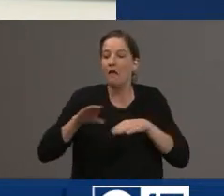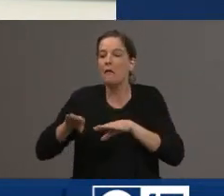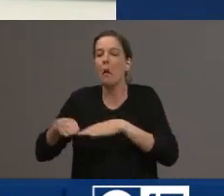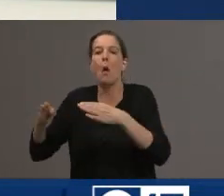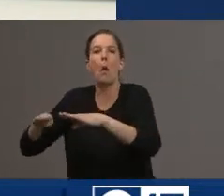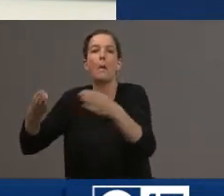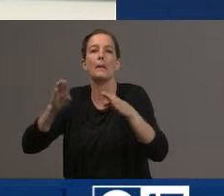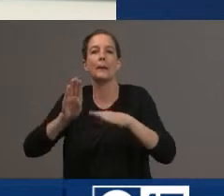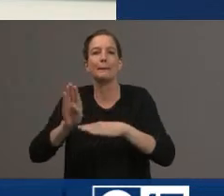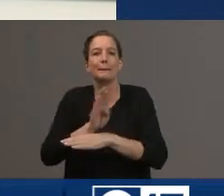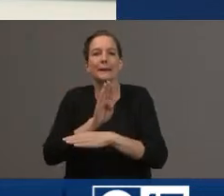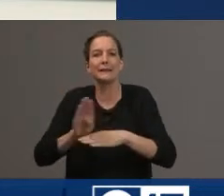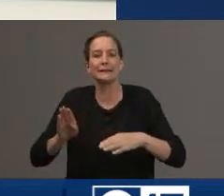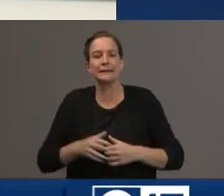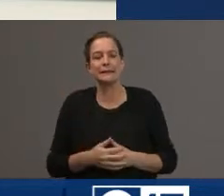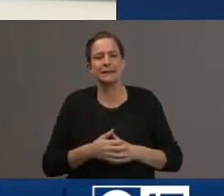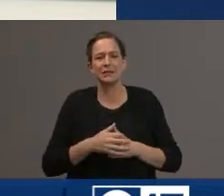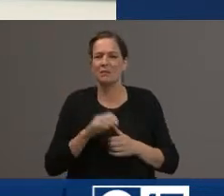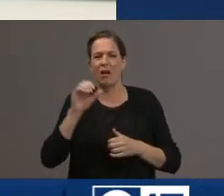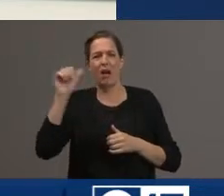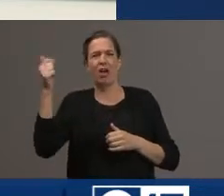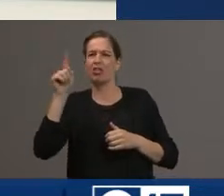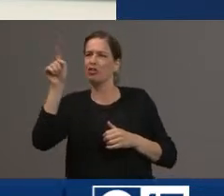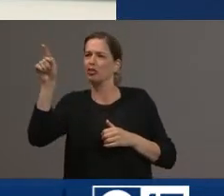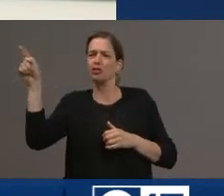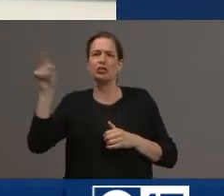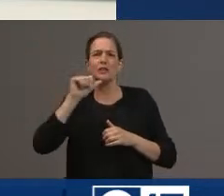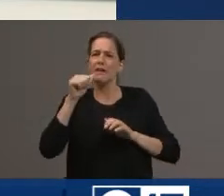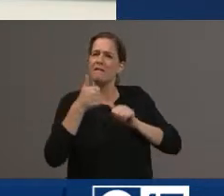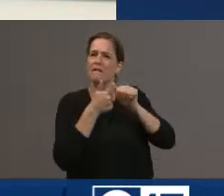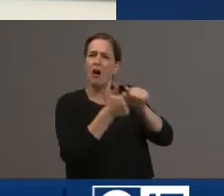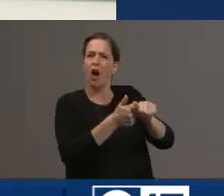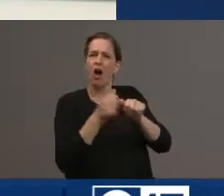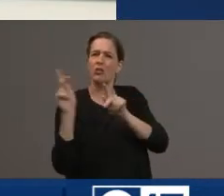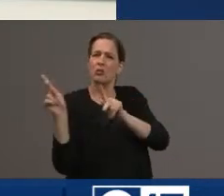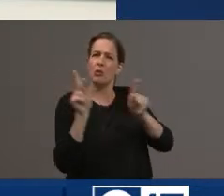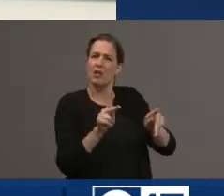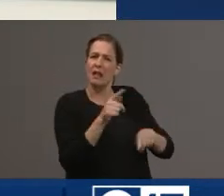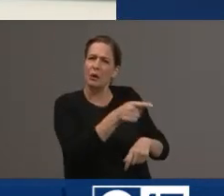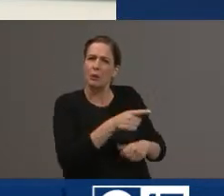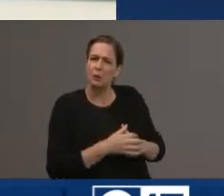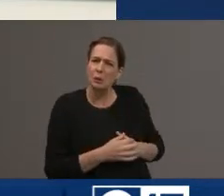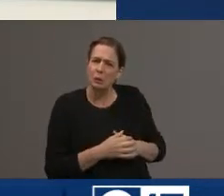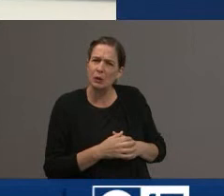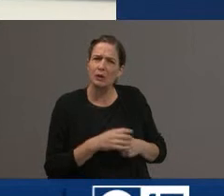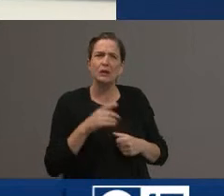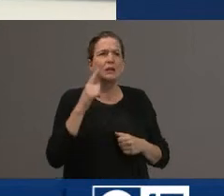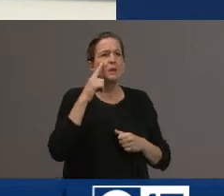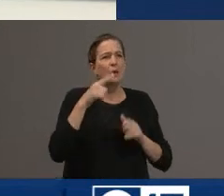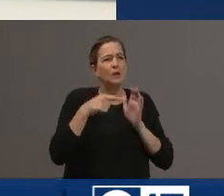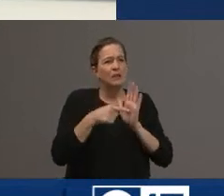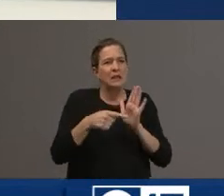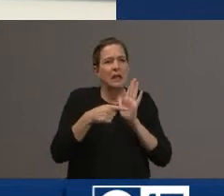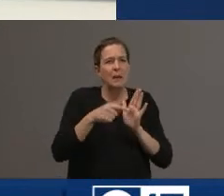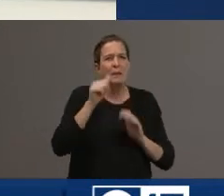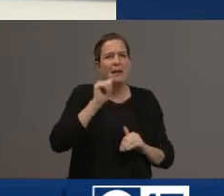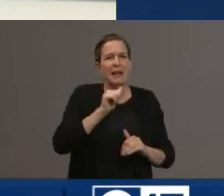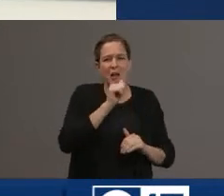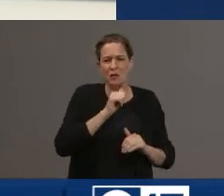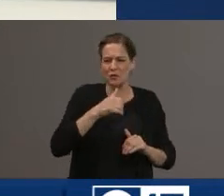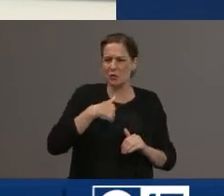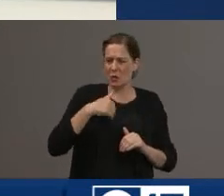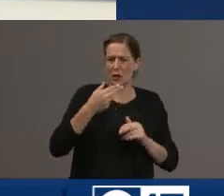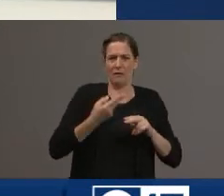measures, like, for instance, in Arizona now, we have a 23% positive test rate for the last 7 days, and we're just